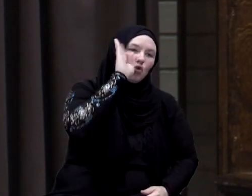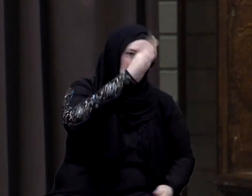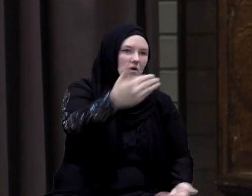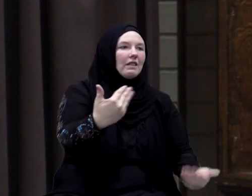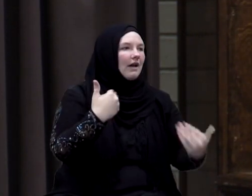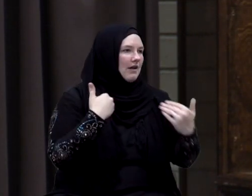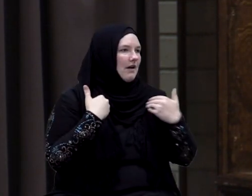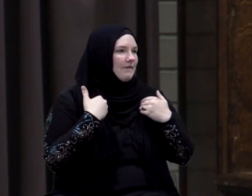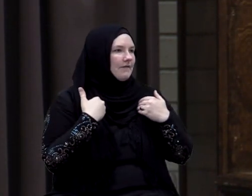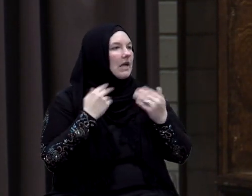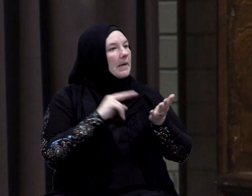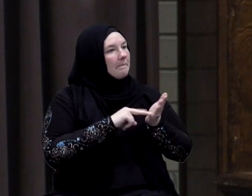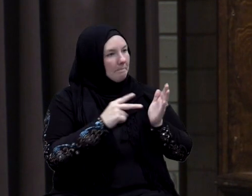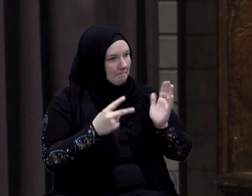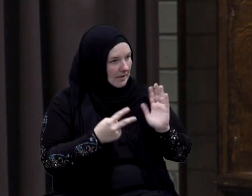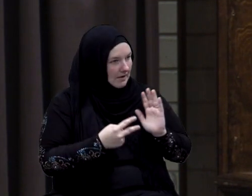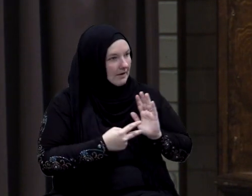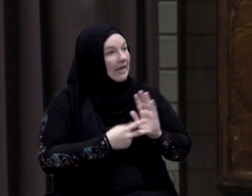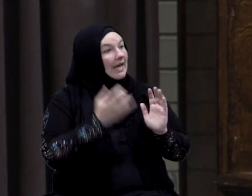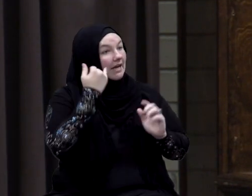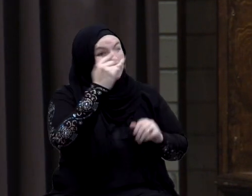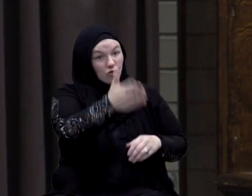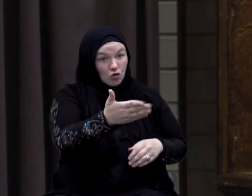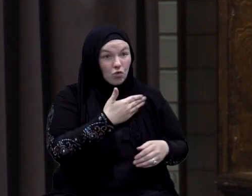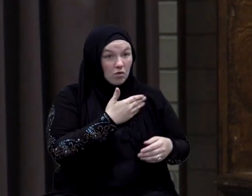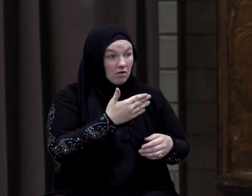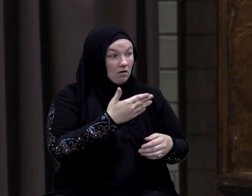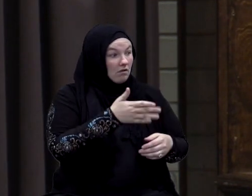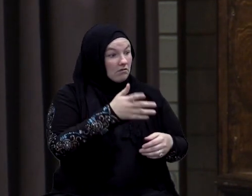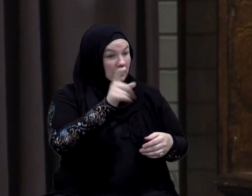every single day as death is running after you.